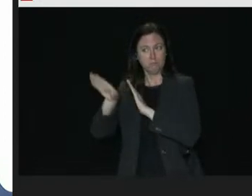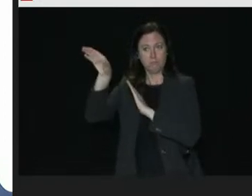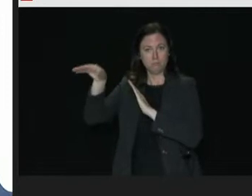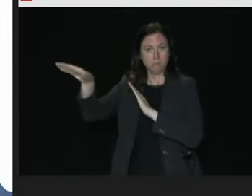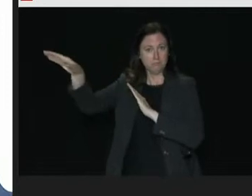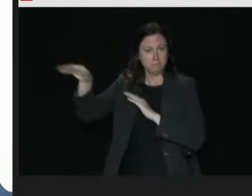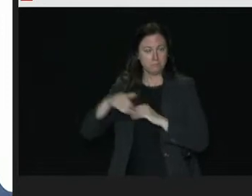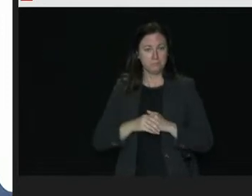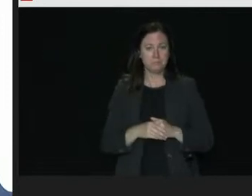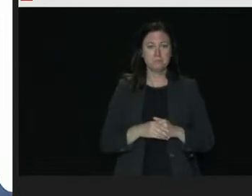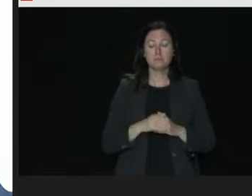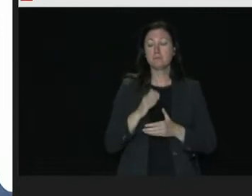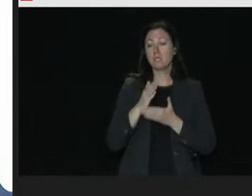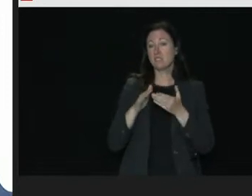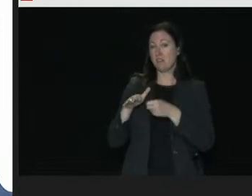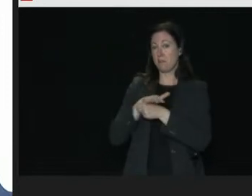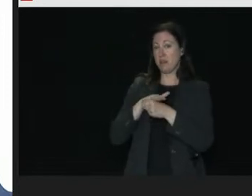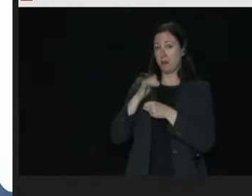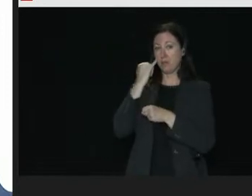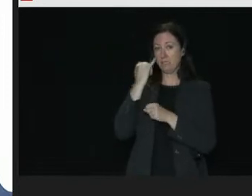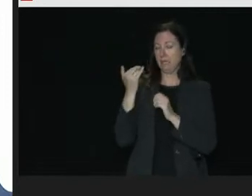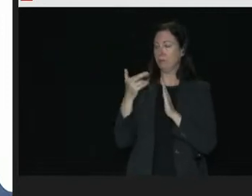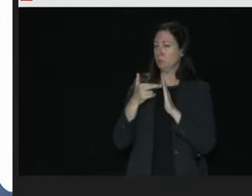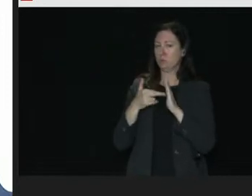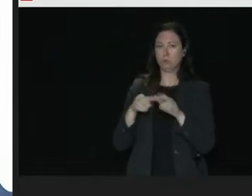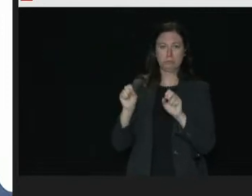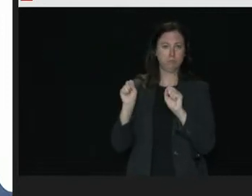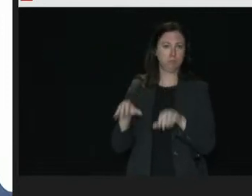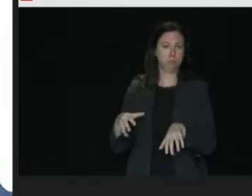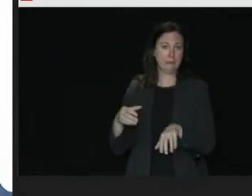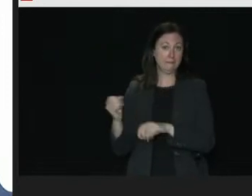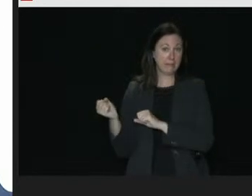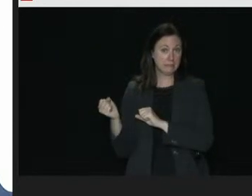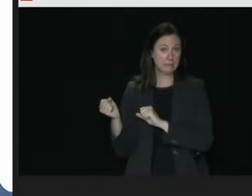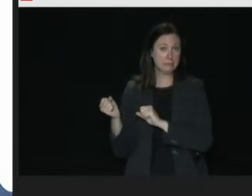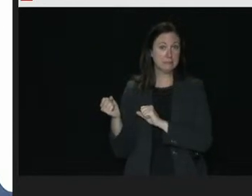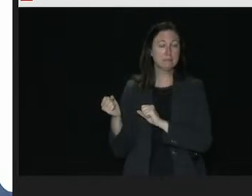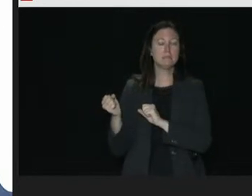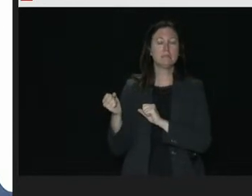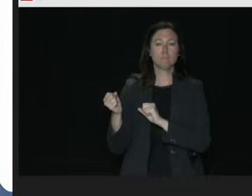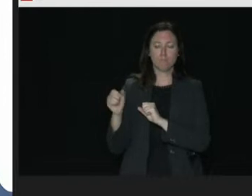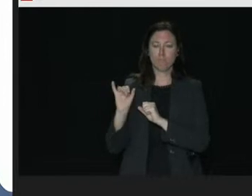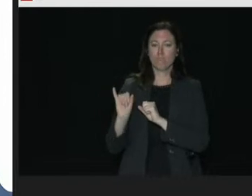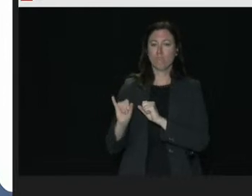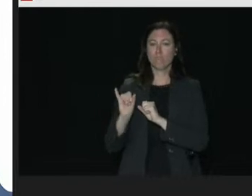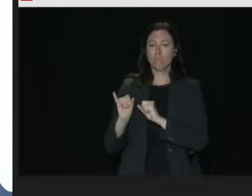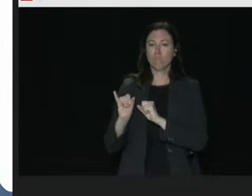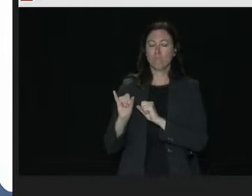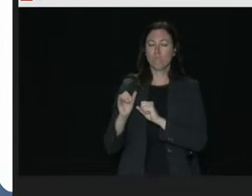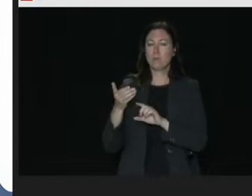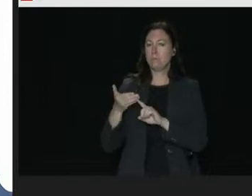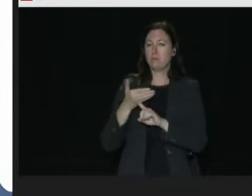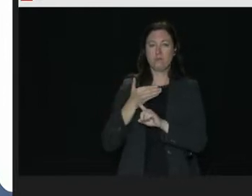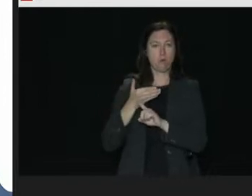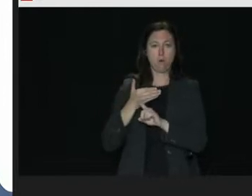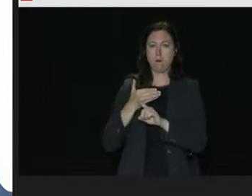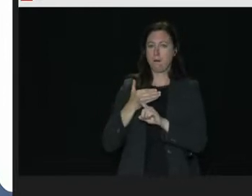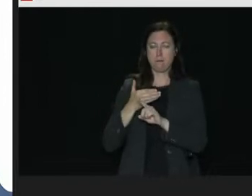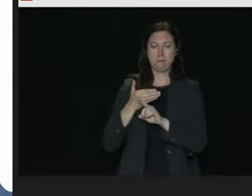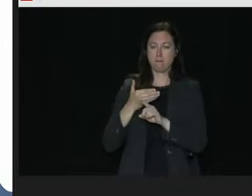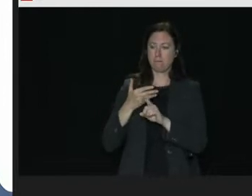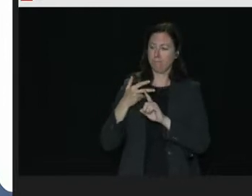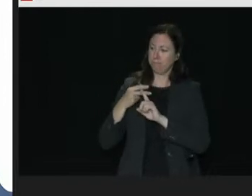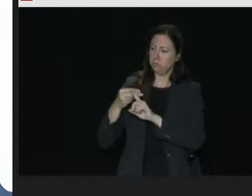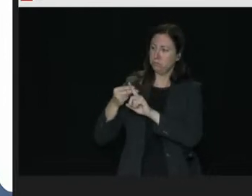Other areas that relaxed too many measures too quickly before high enough